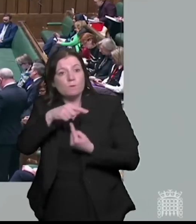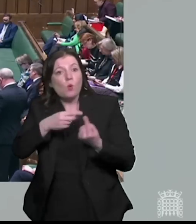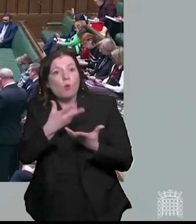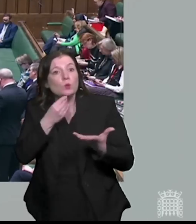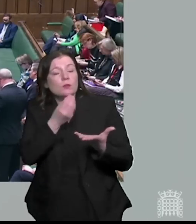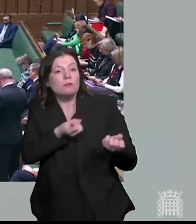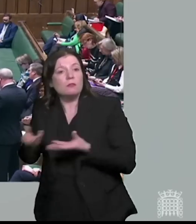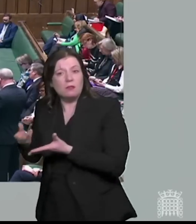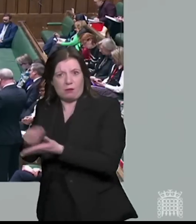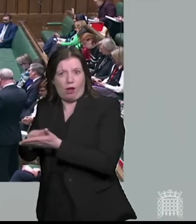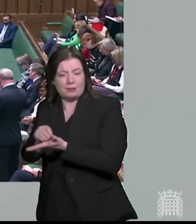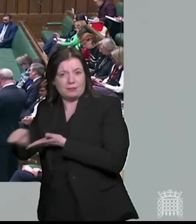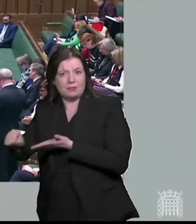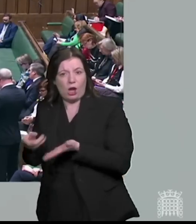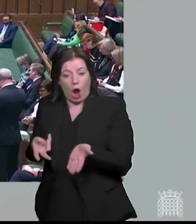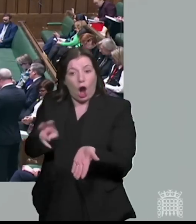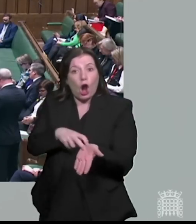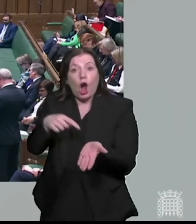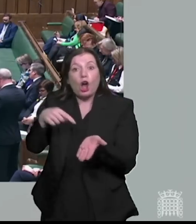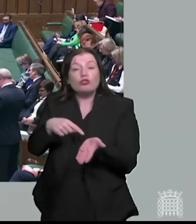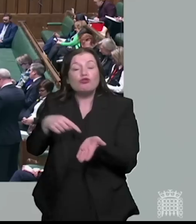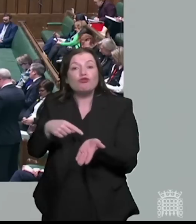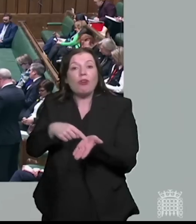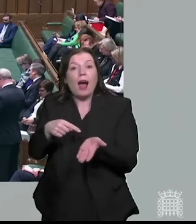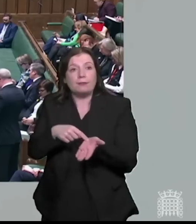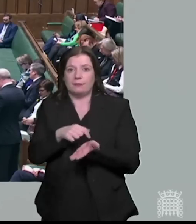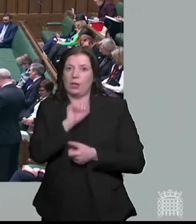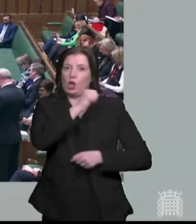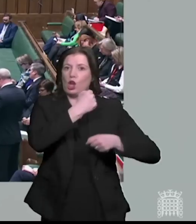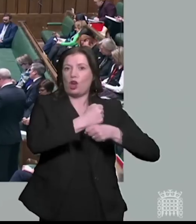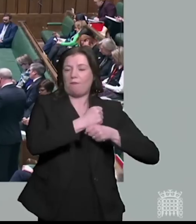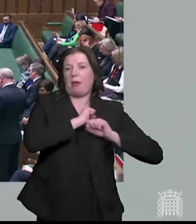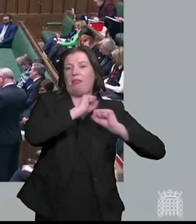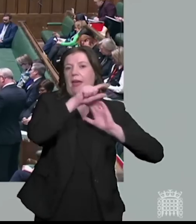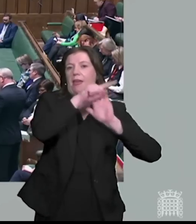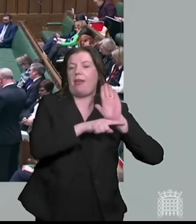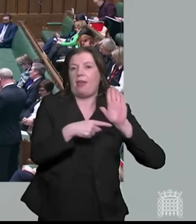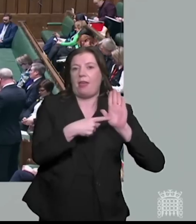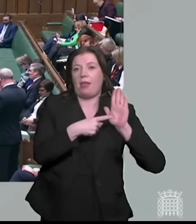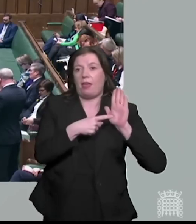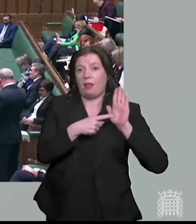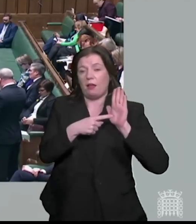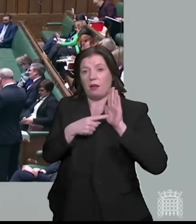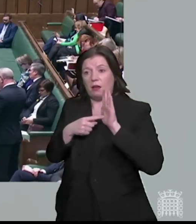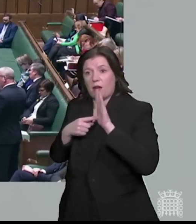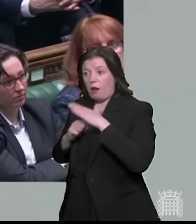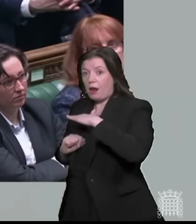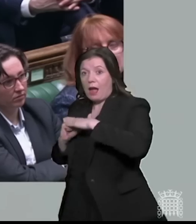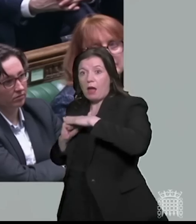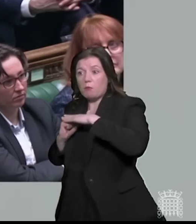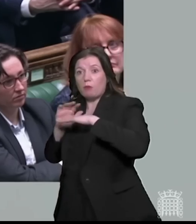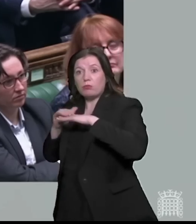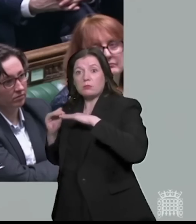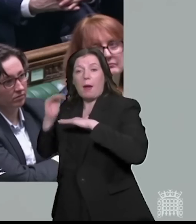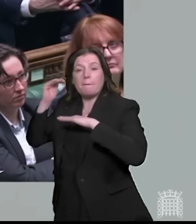waste, and the price of those contracts is set according to the government's methodology, but if the price go above a cap, they